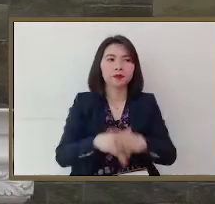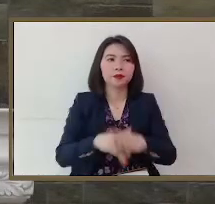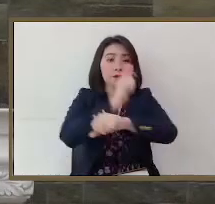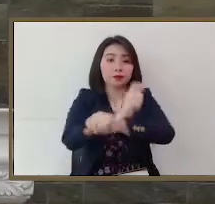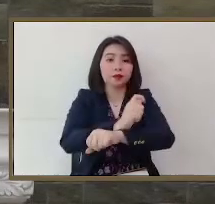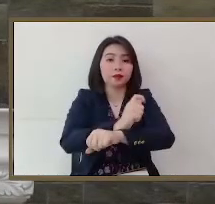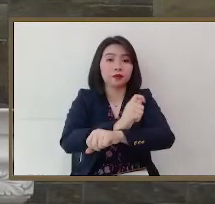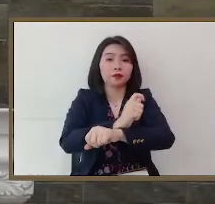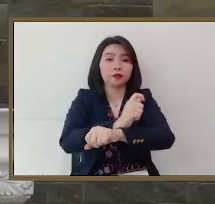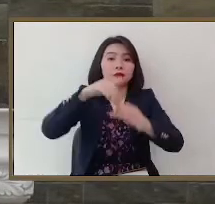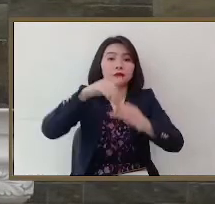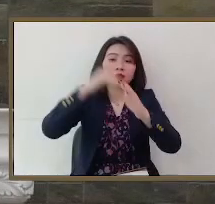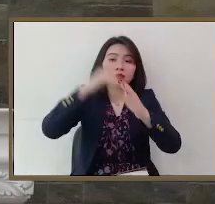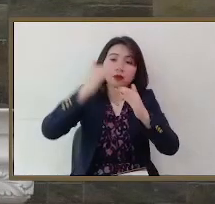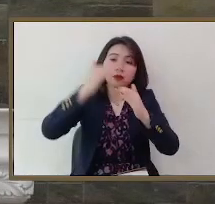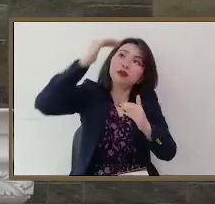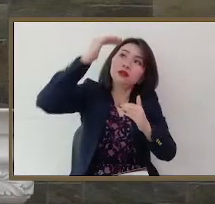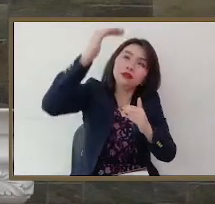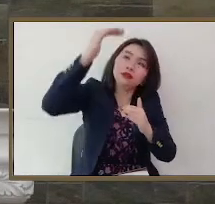the top of the temple,